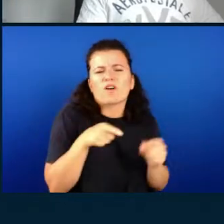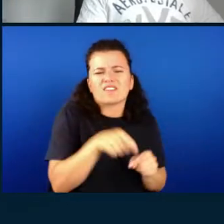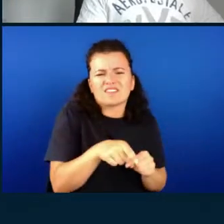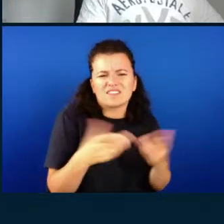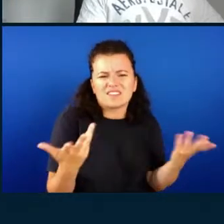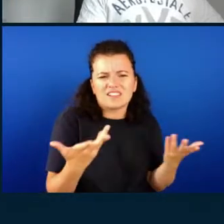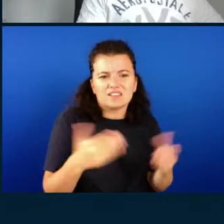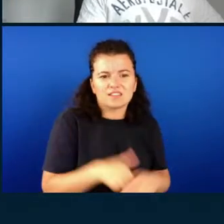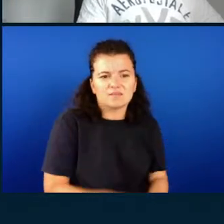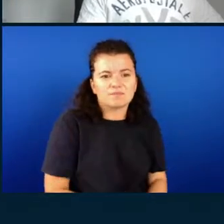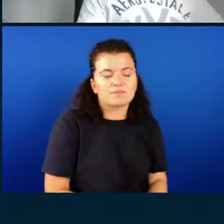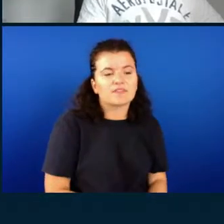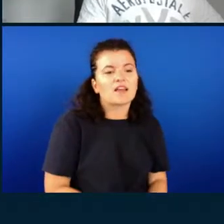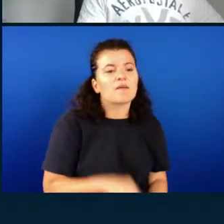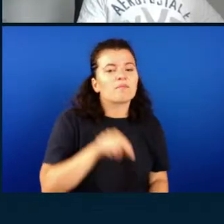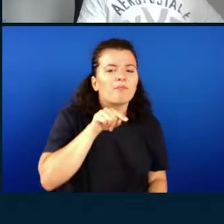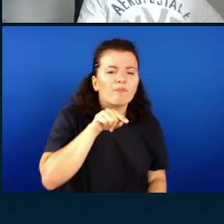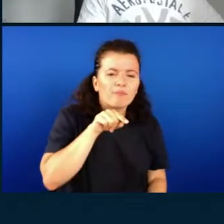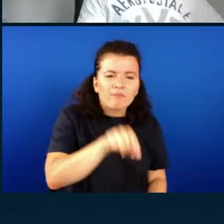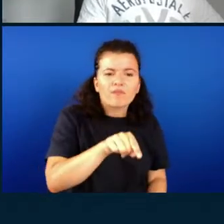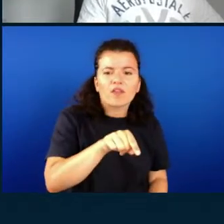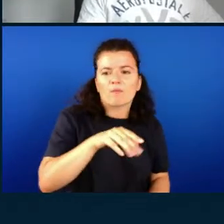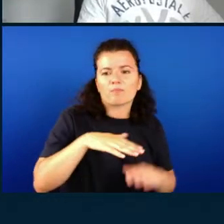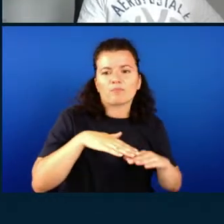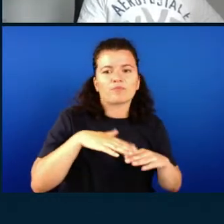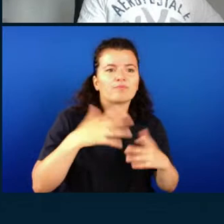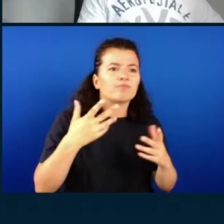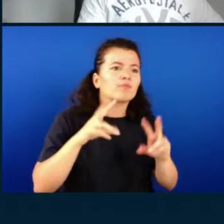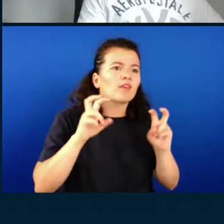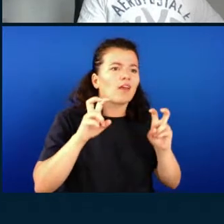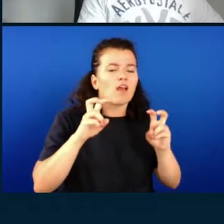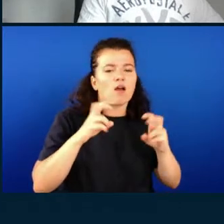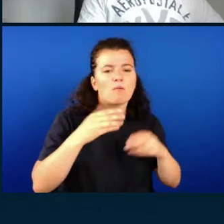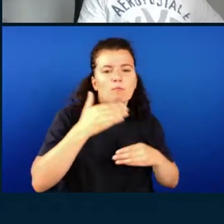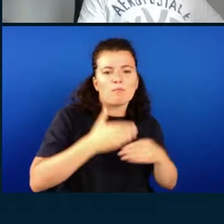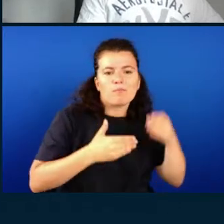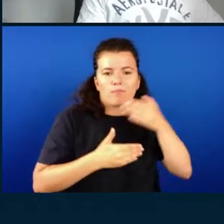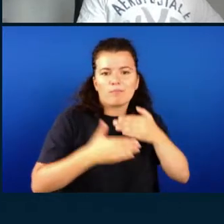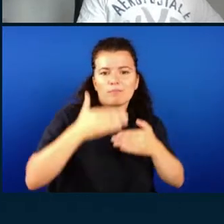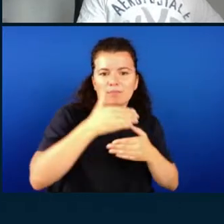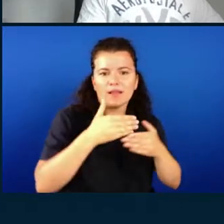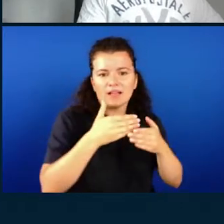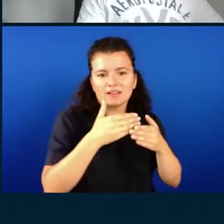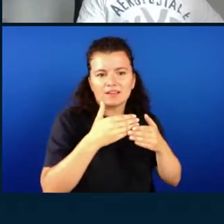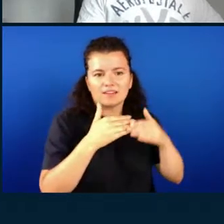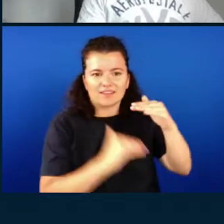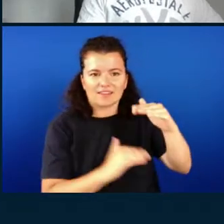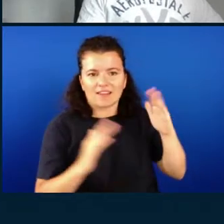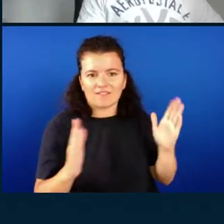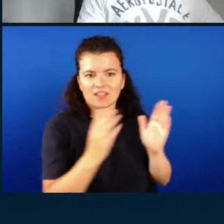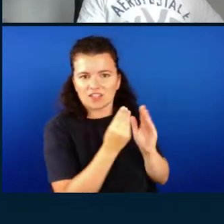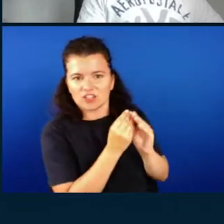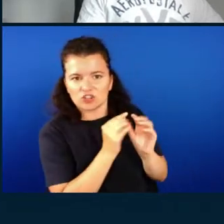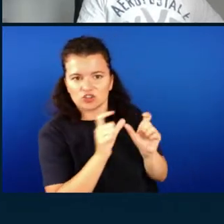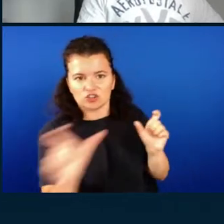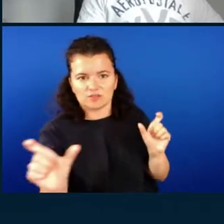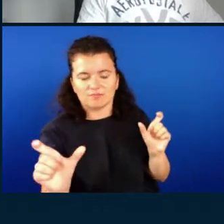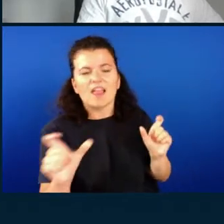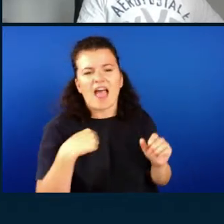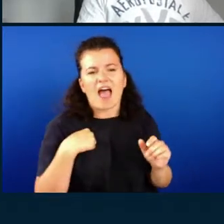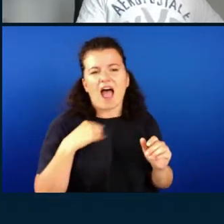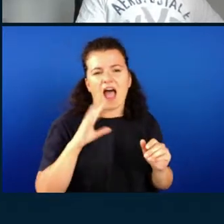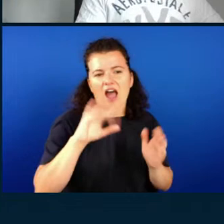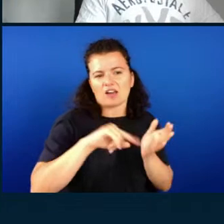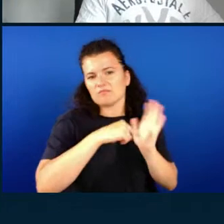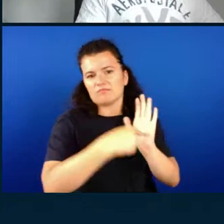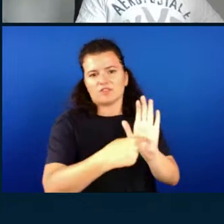either has more of a build definitions and release definitions. So let me go to a release definition for